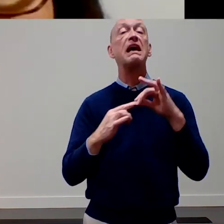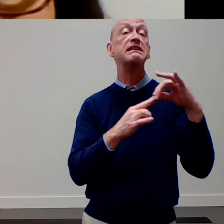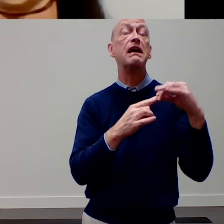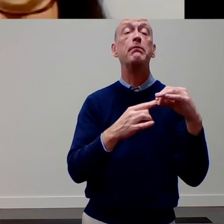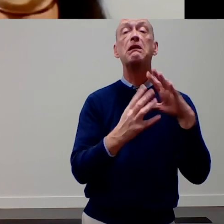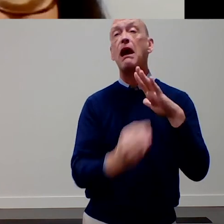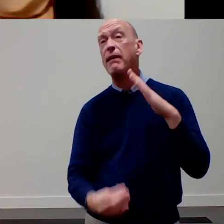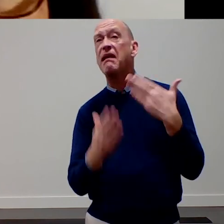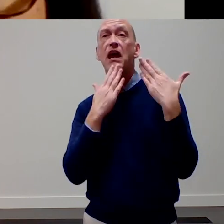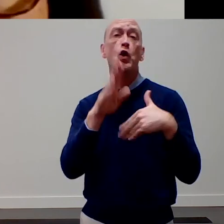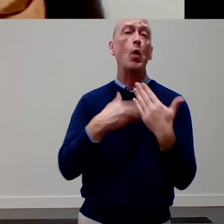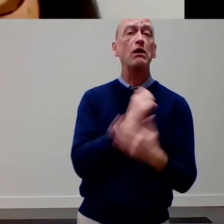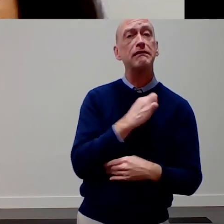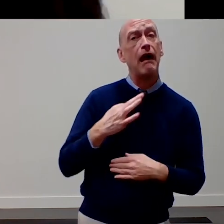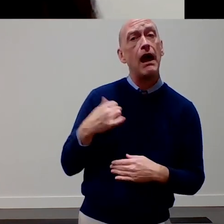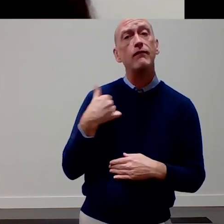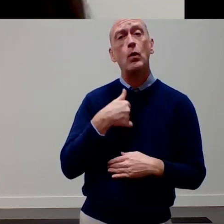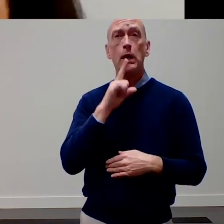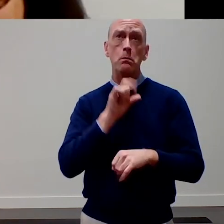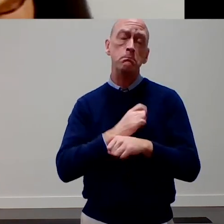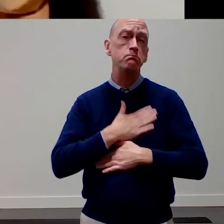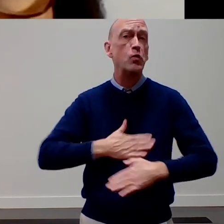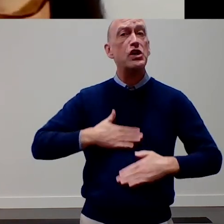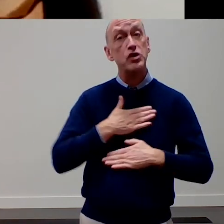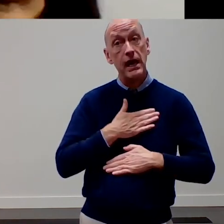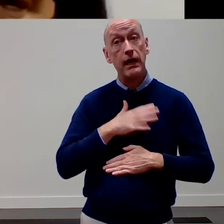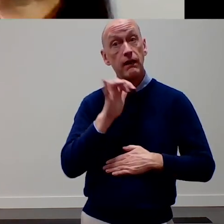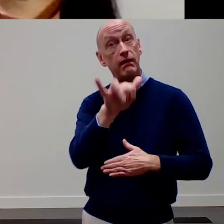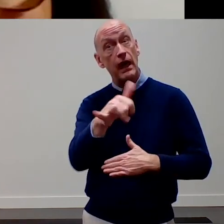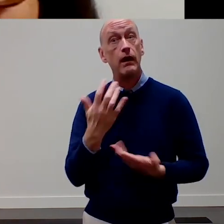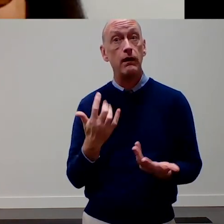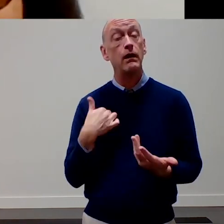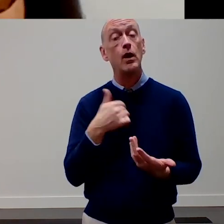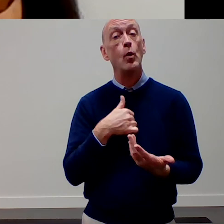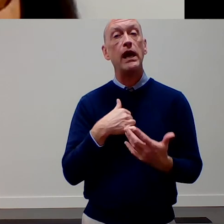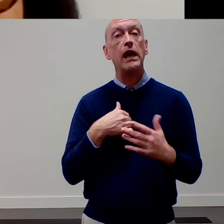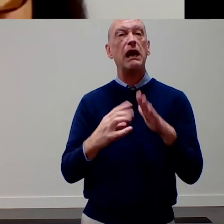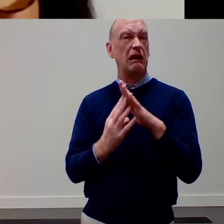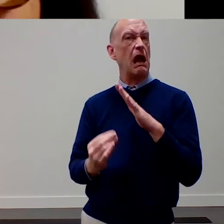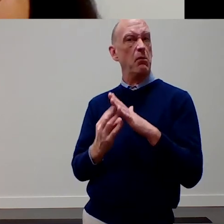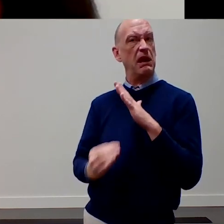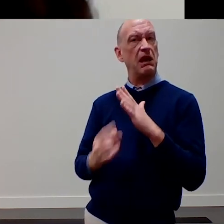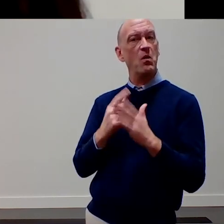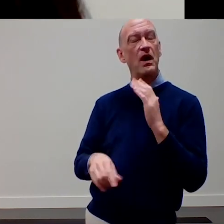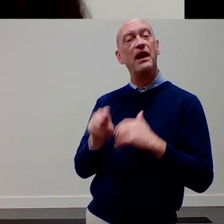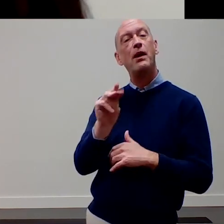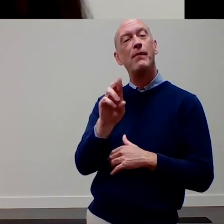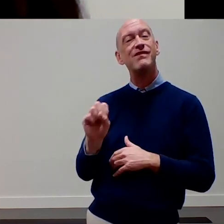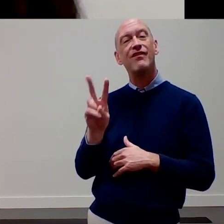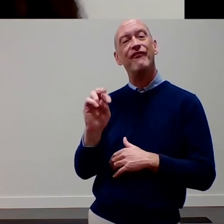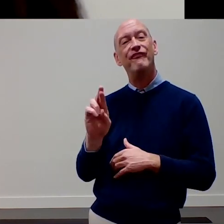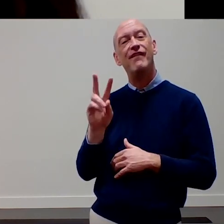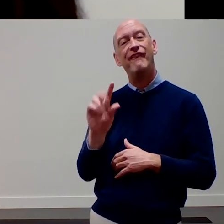bit on Mr. Sexualty's information and also kind of relevant to talking about funding and supporting our